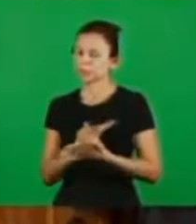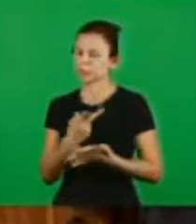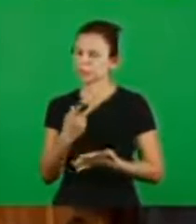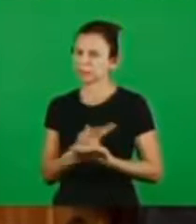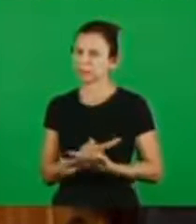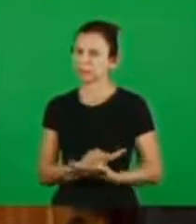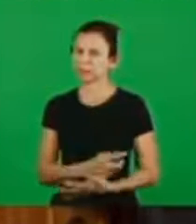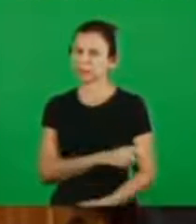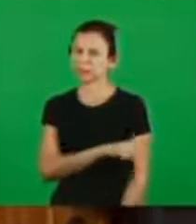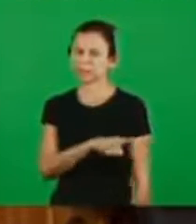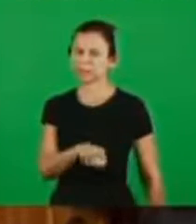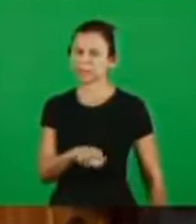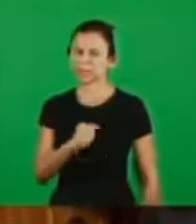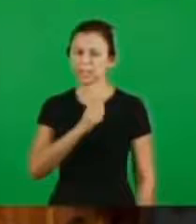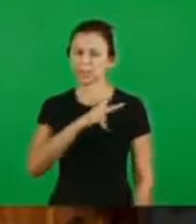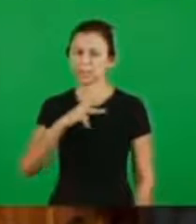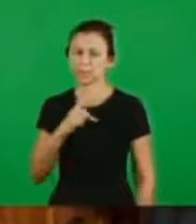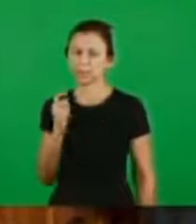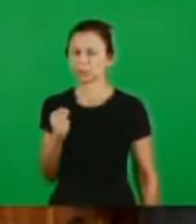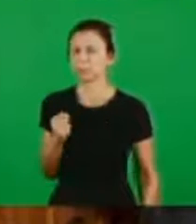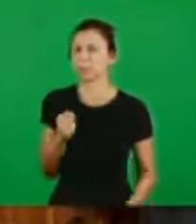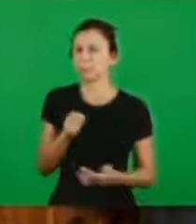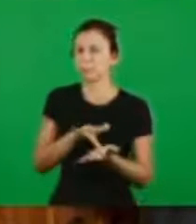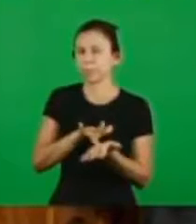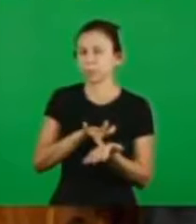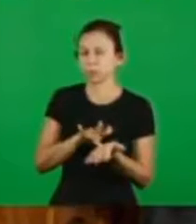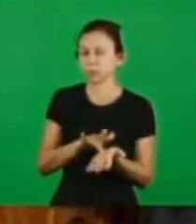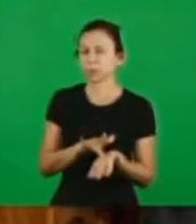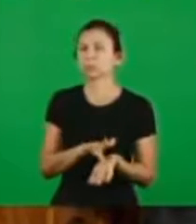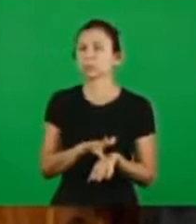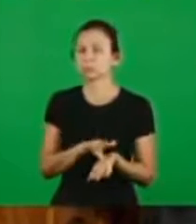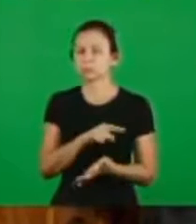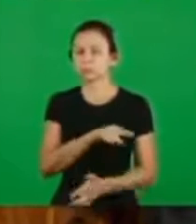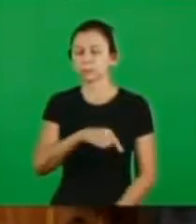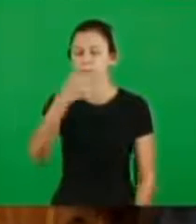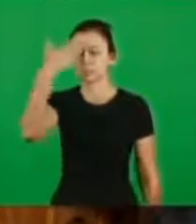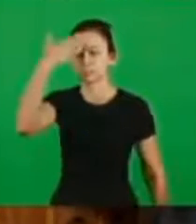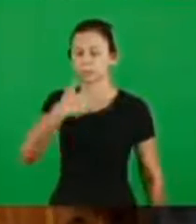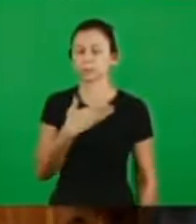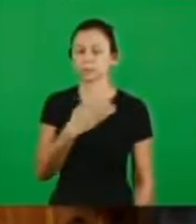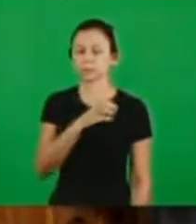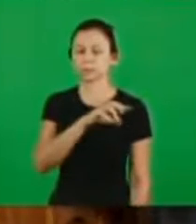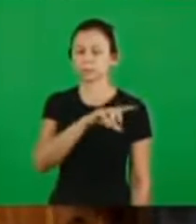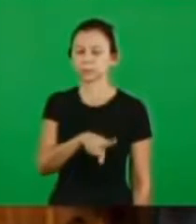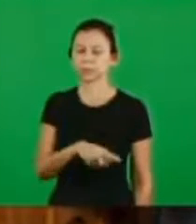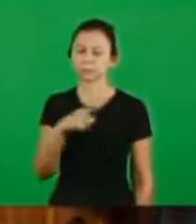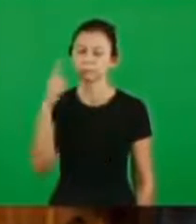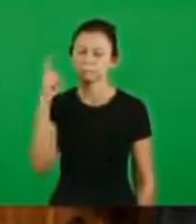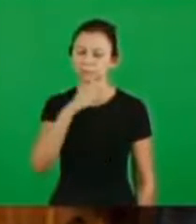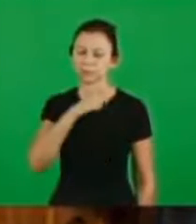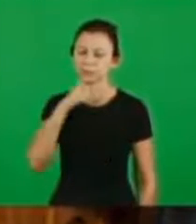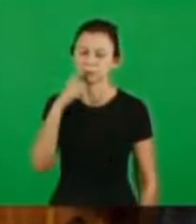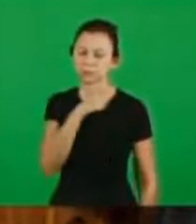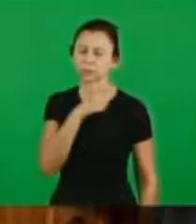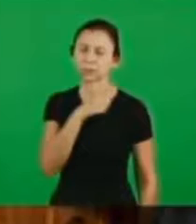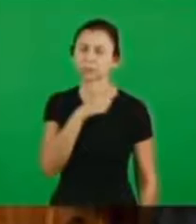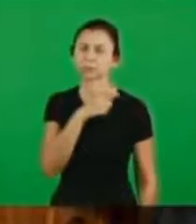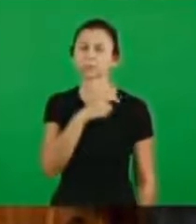have tested those who say they are apostles and are not, and have found them